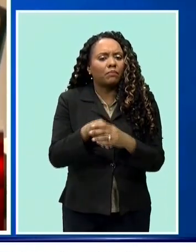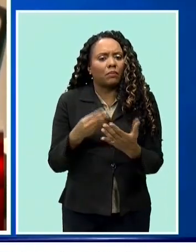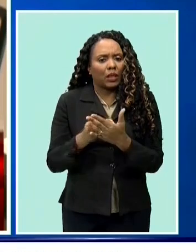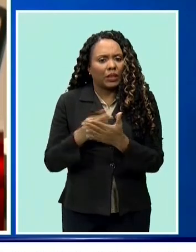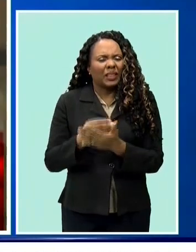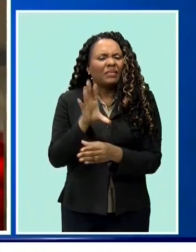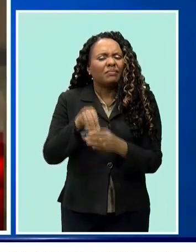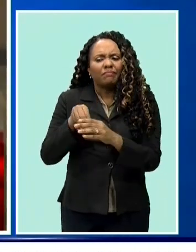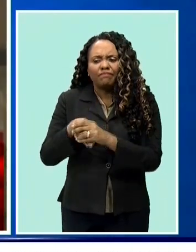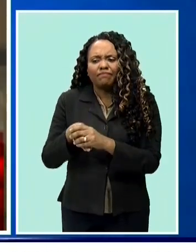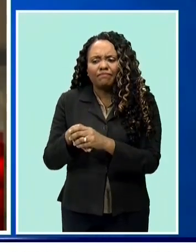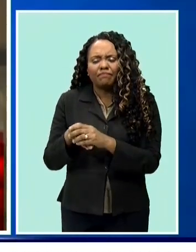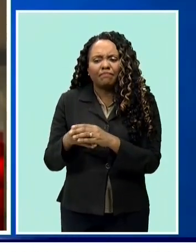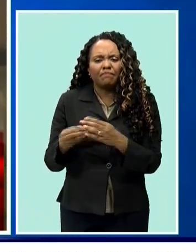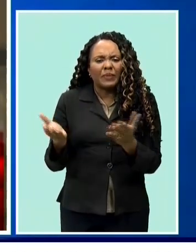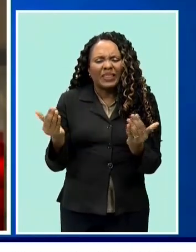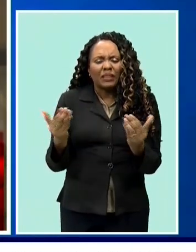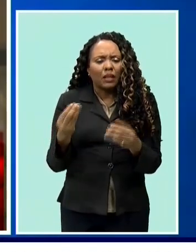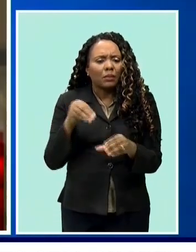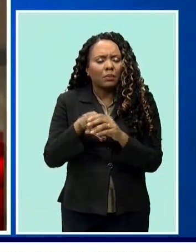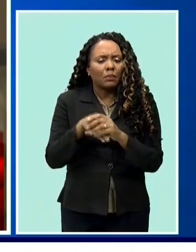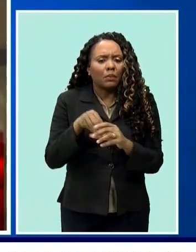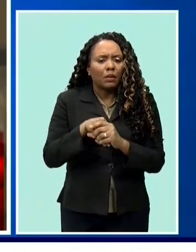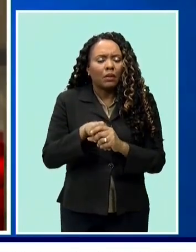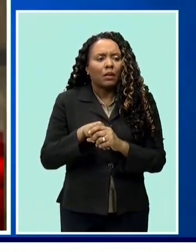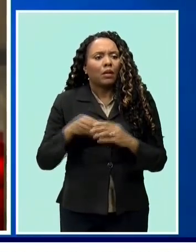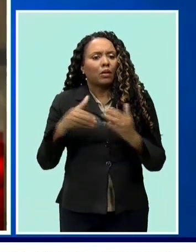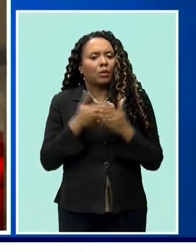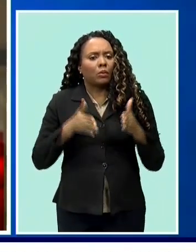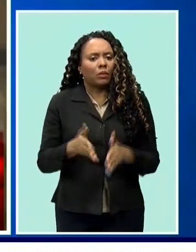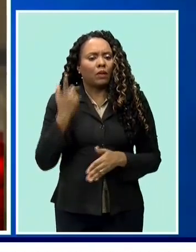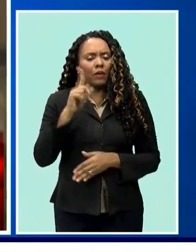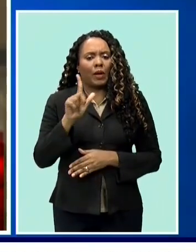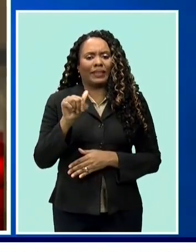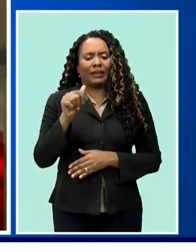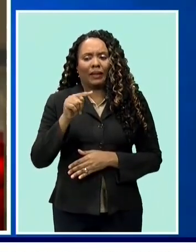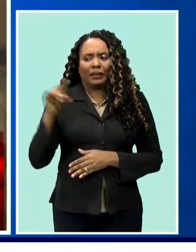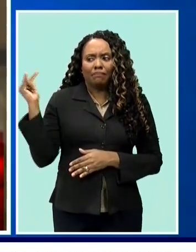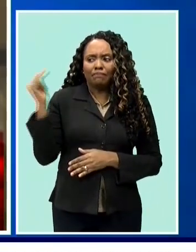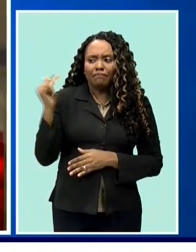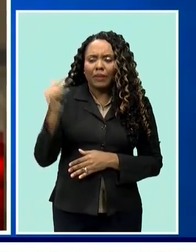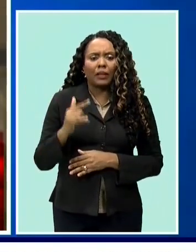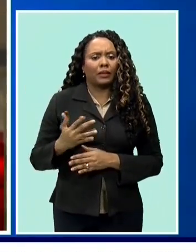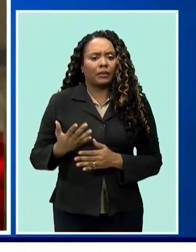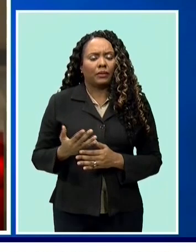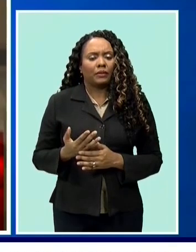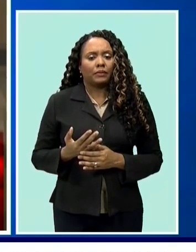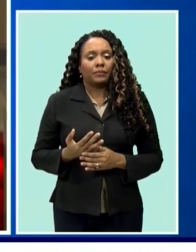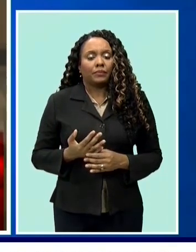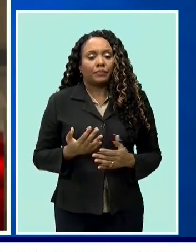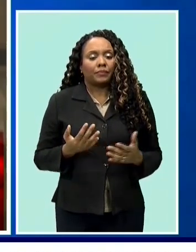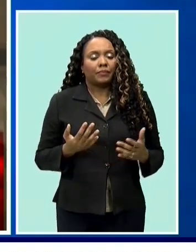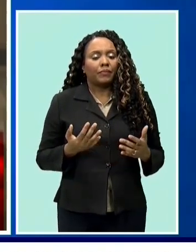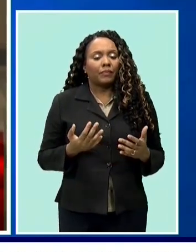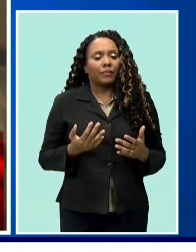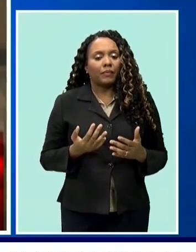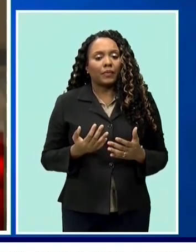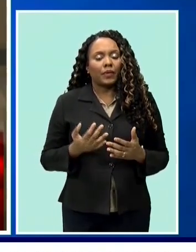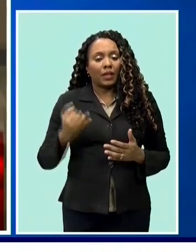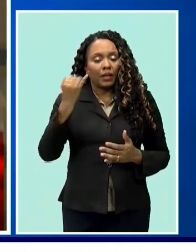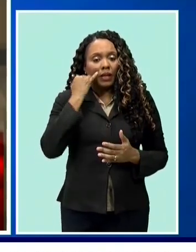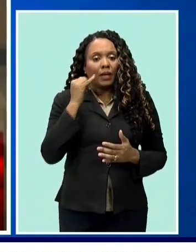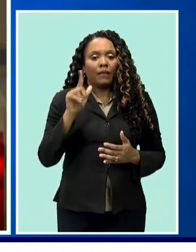Liat, to develop a new modus operandi for Liat where if Liat has an